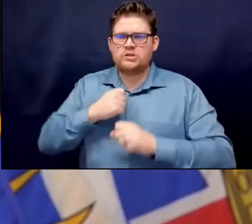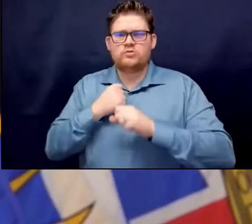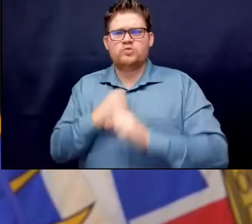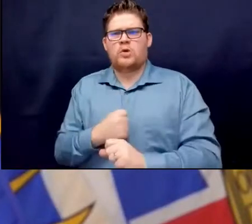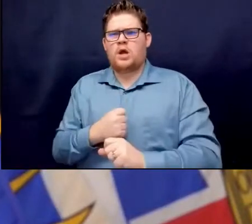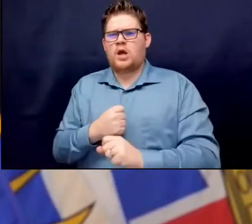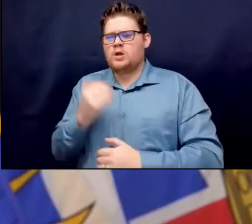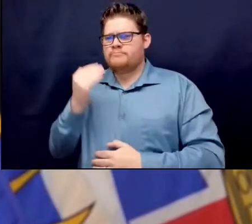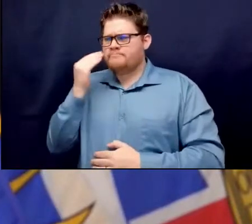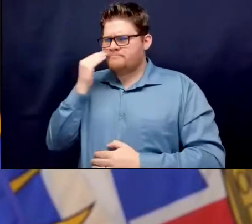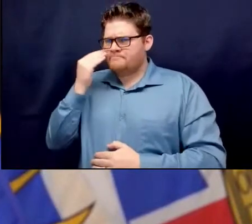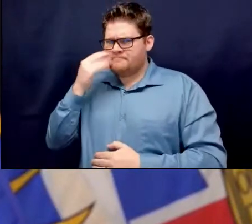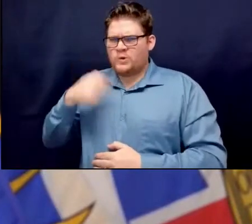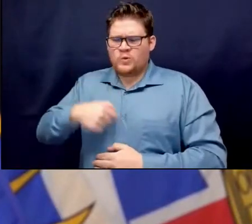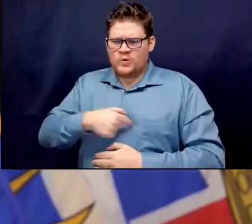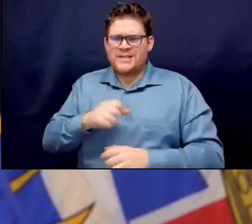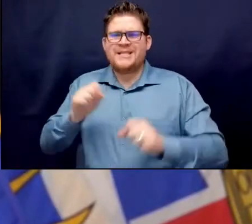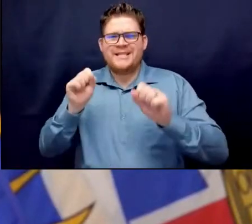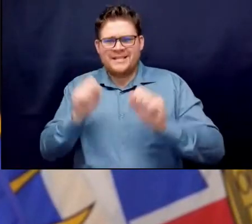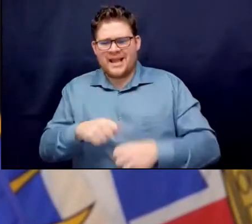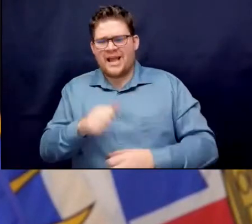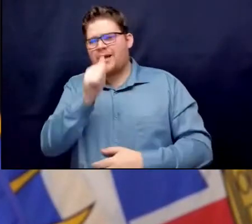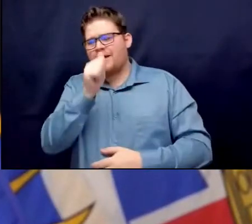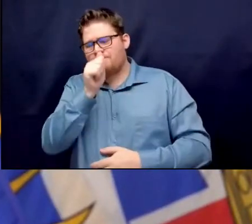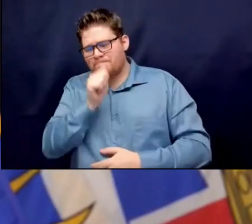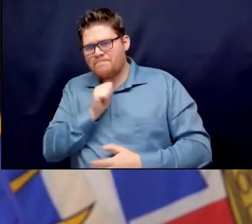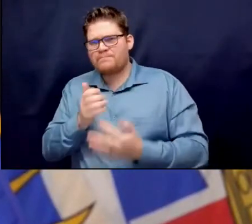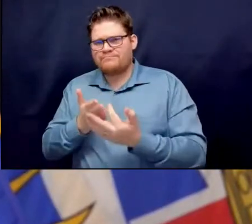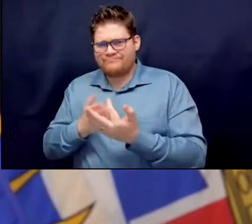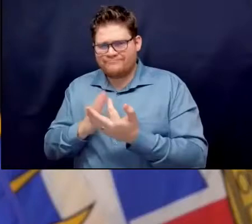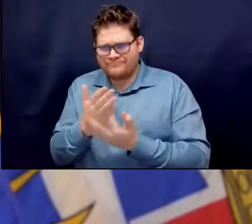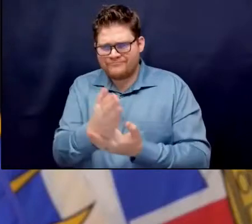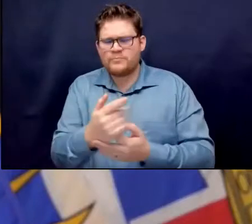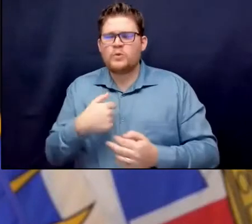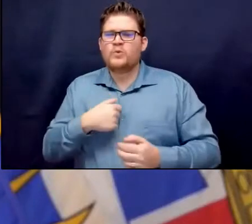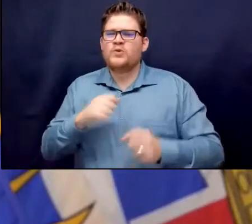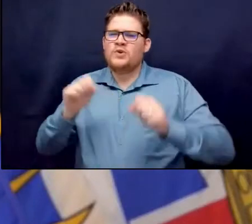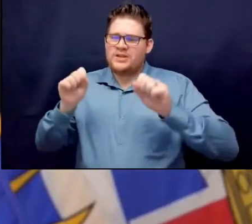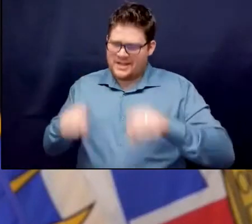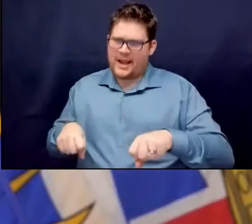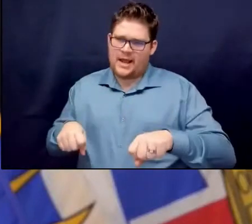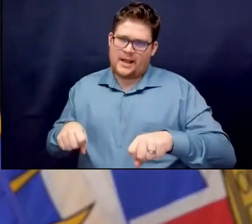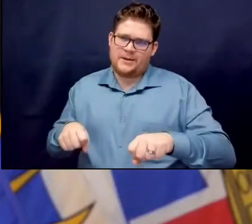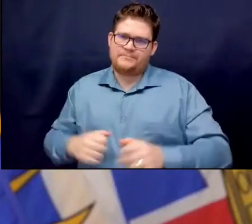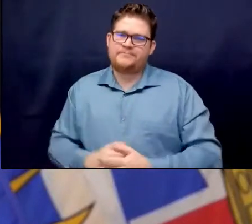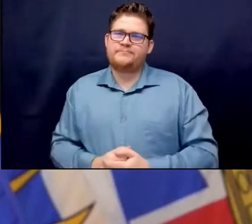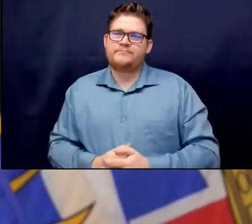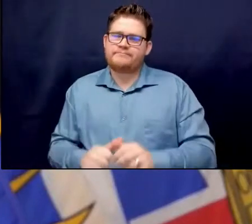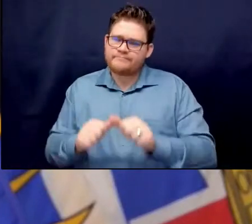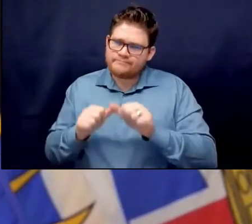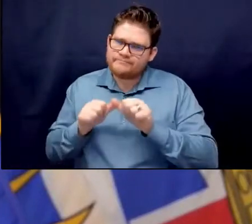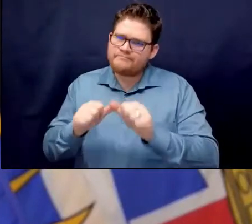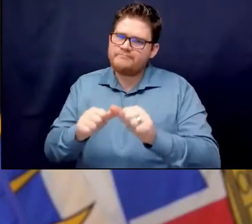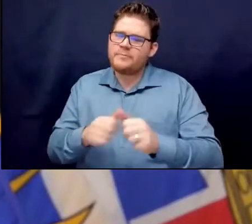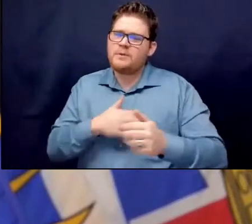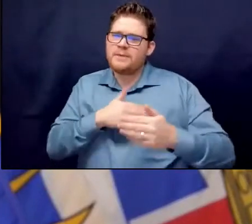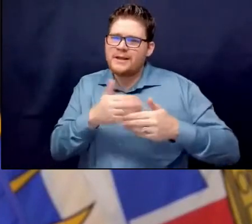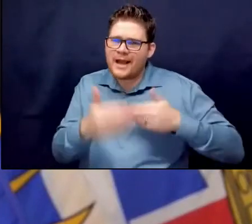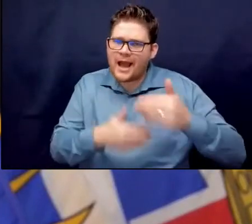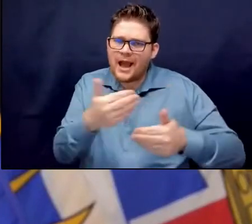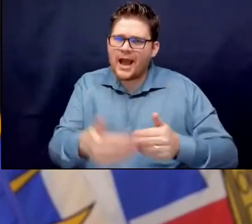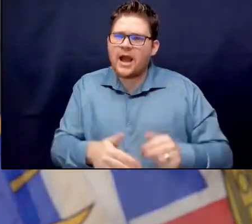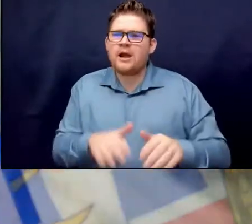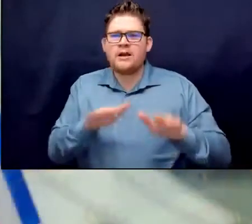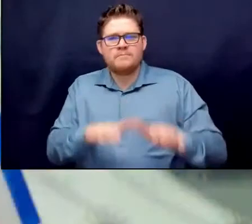well and very soon get through this storm. Thank you. I'll turn it over to Minister Dix.